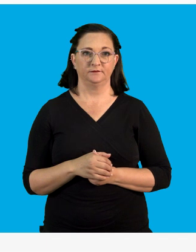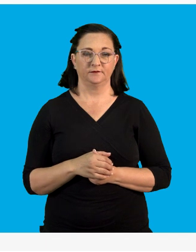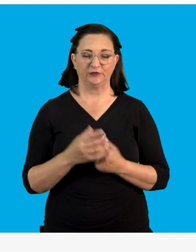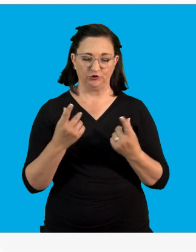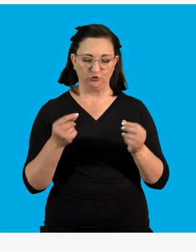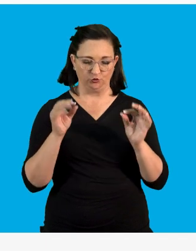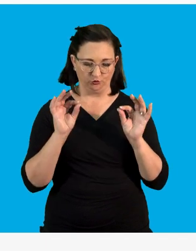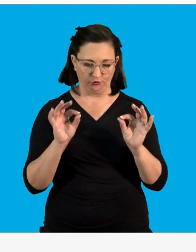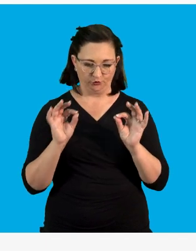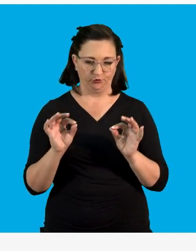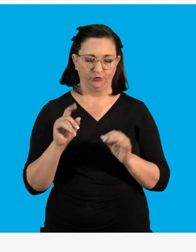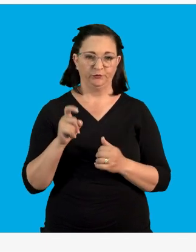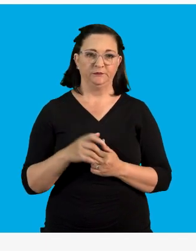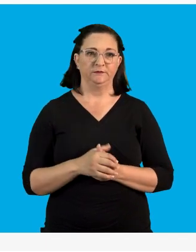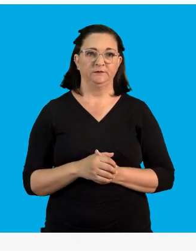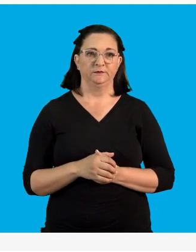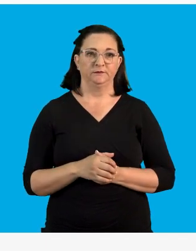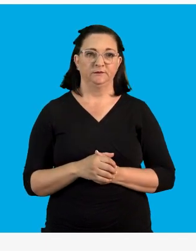let's print that properly